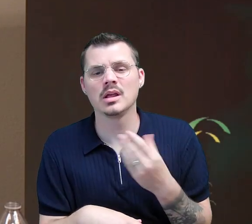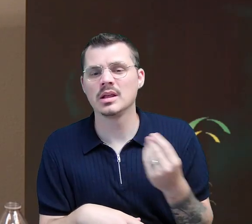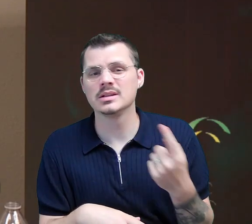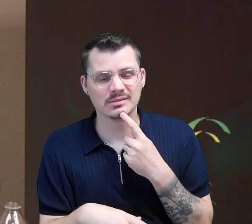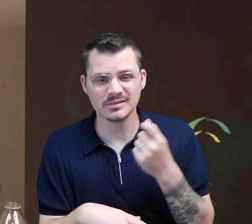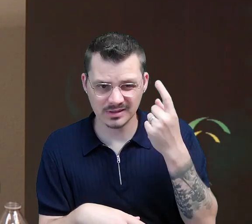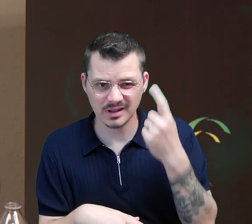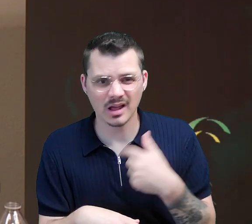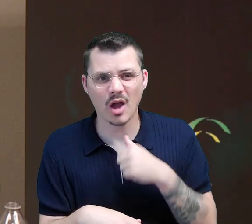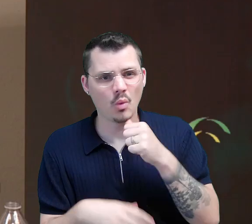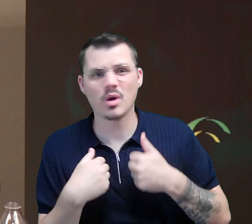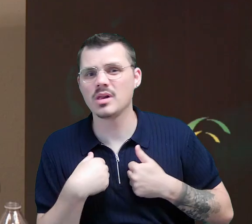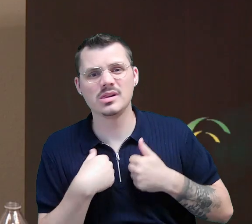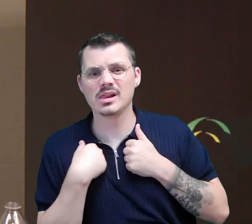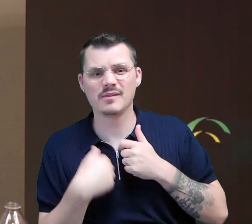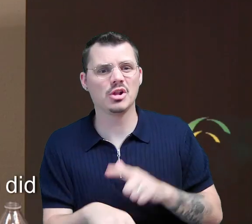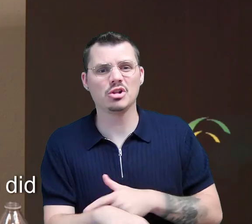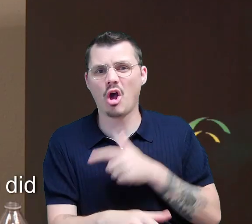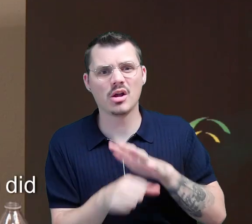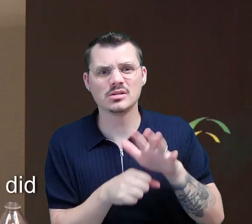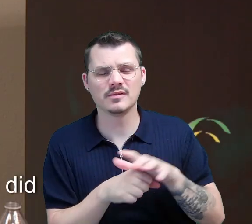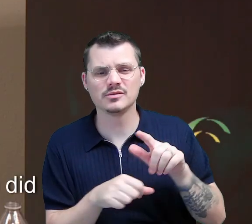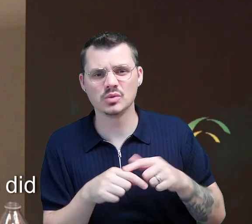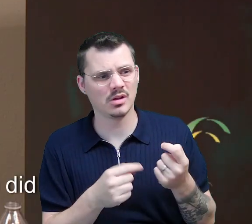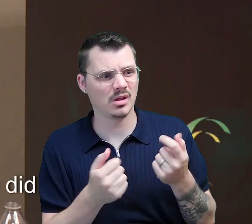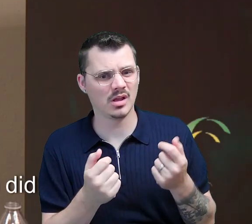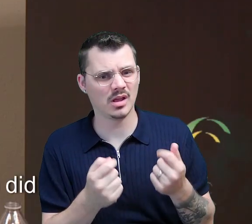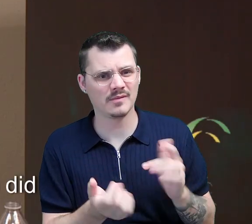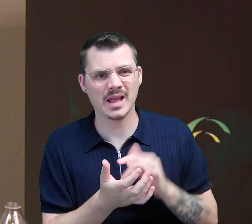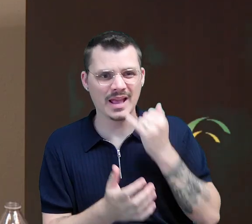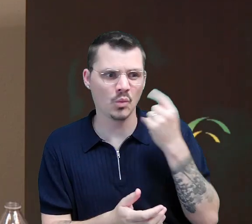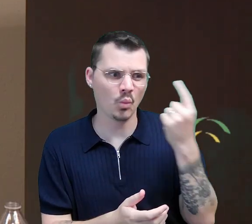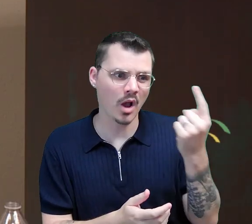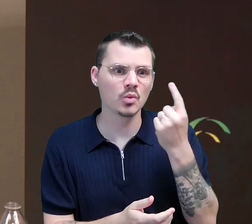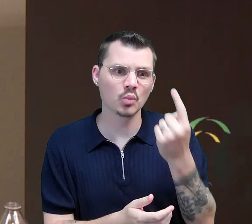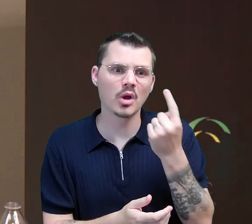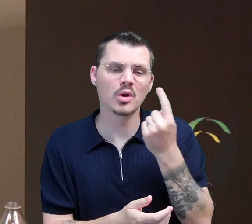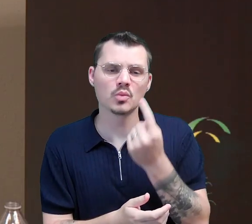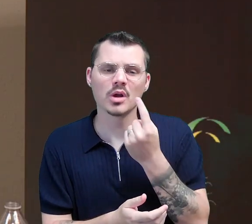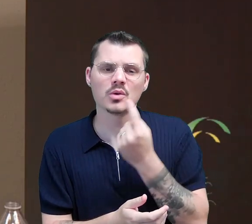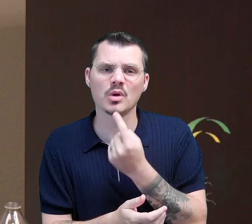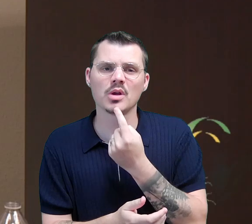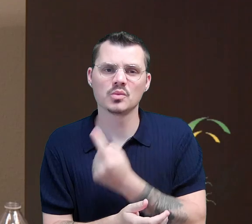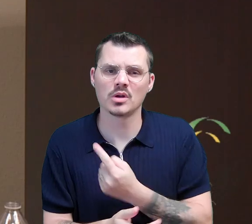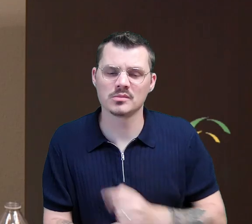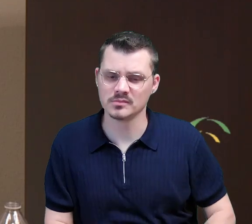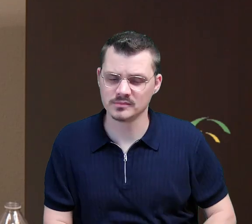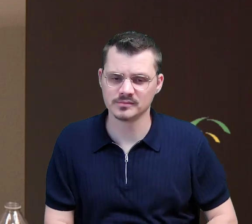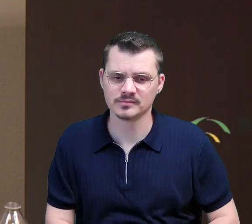said that he wouldn't live long enough to get rid of all those medicines if we did it one at a time.